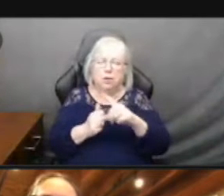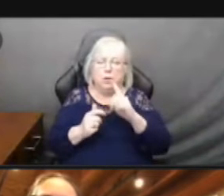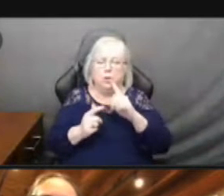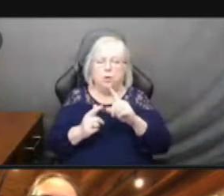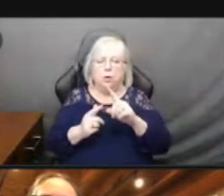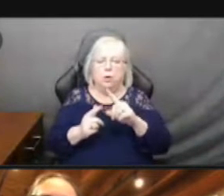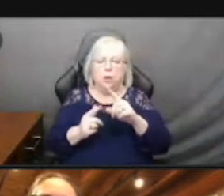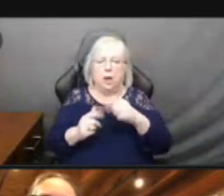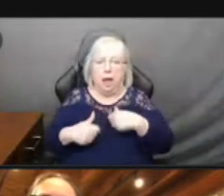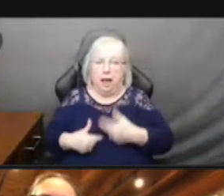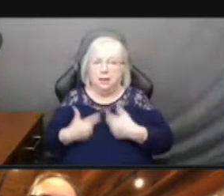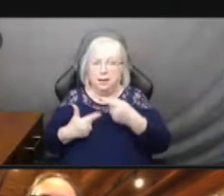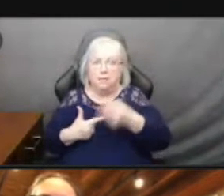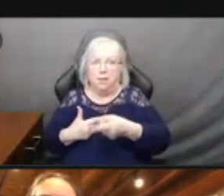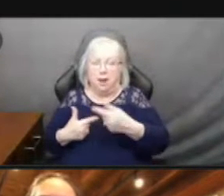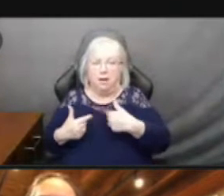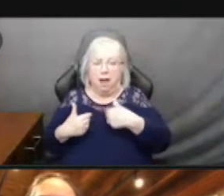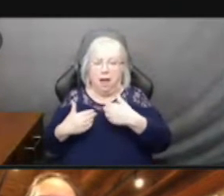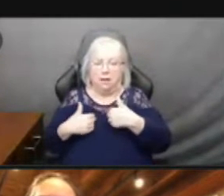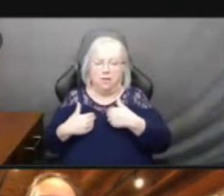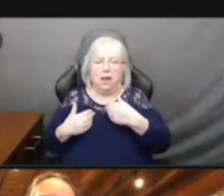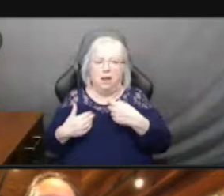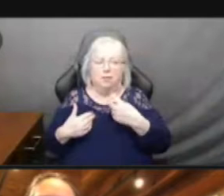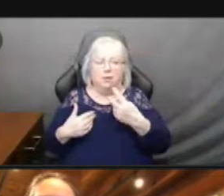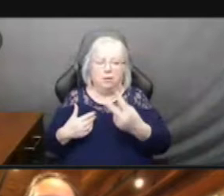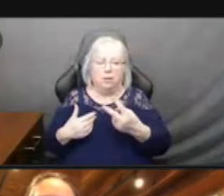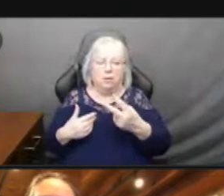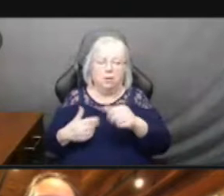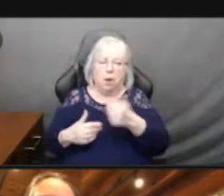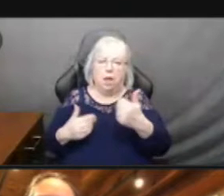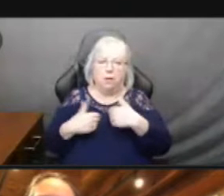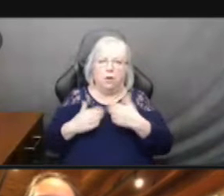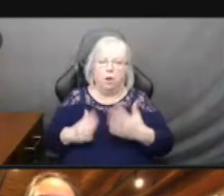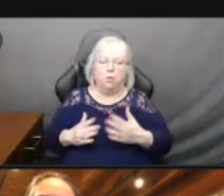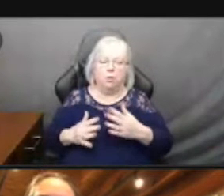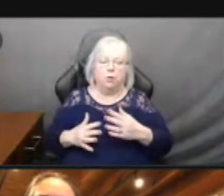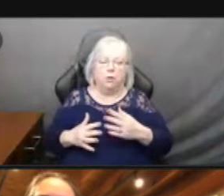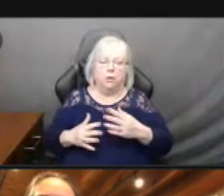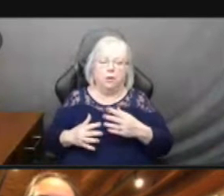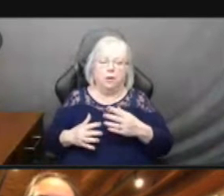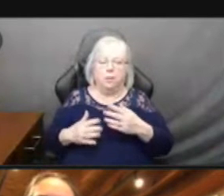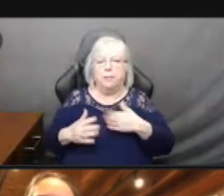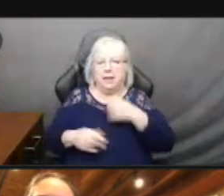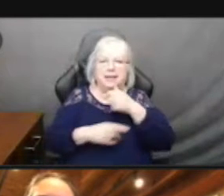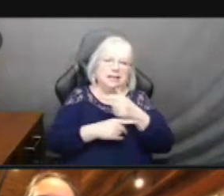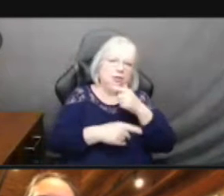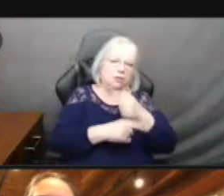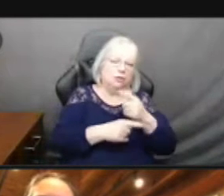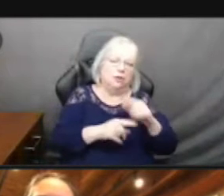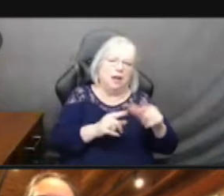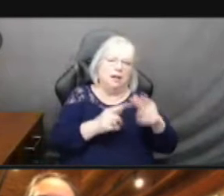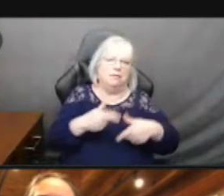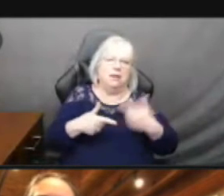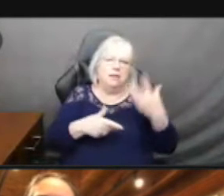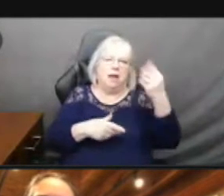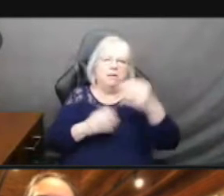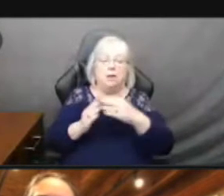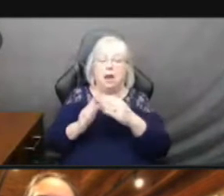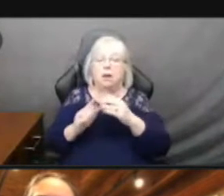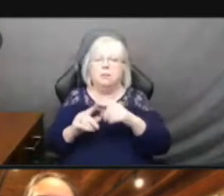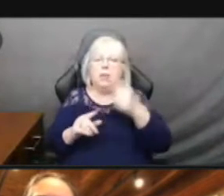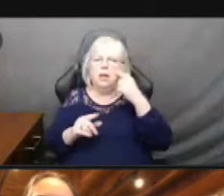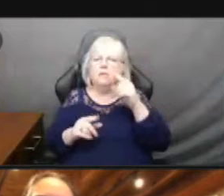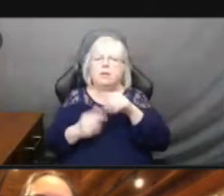I live there. I'm the resident owner. I have 2 other owners besides Bob, and that's my sisters who live out of town. But think of it this